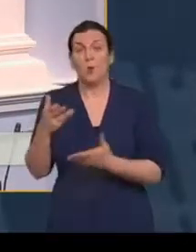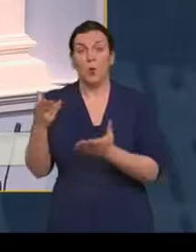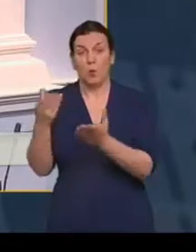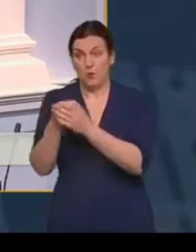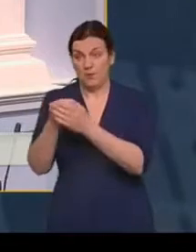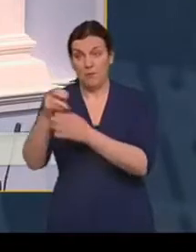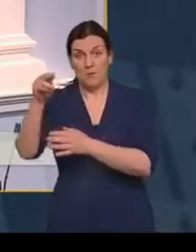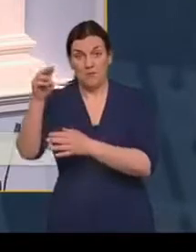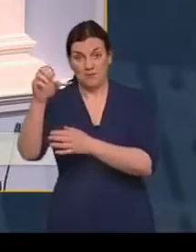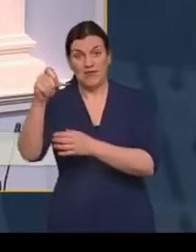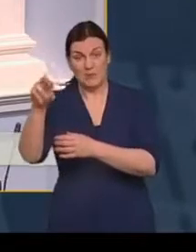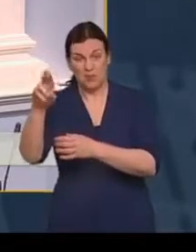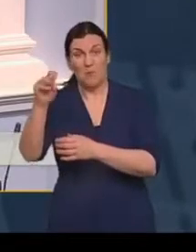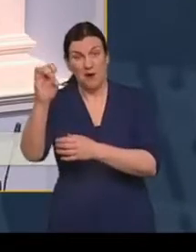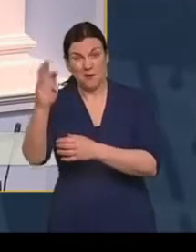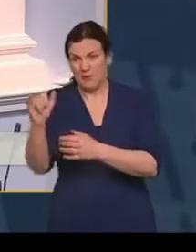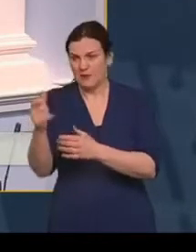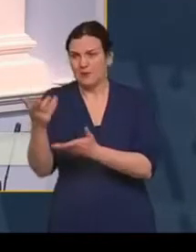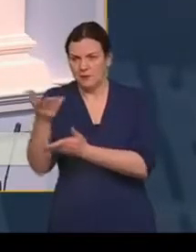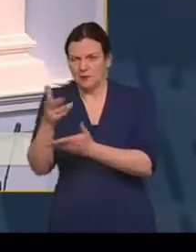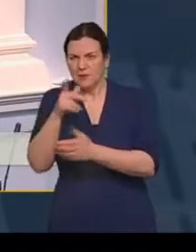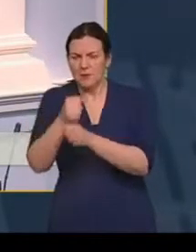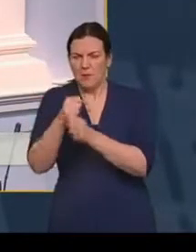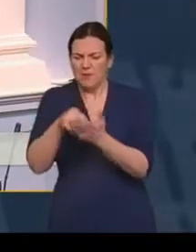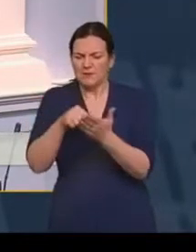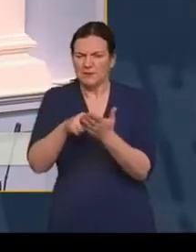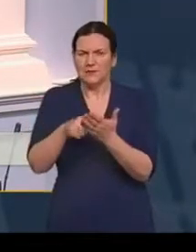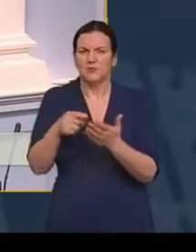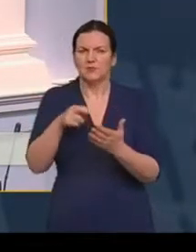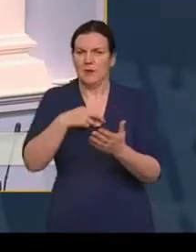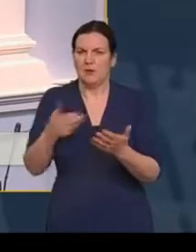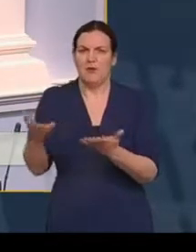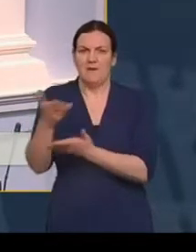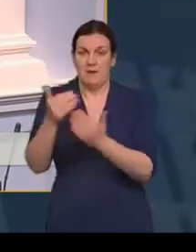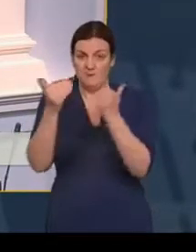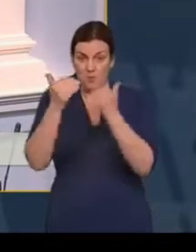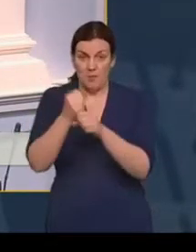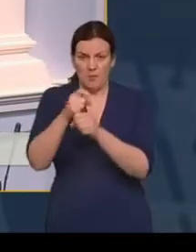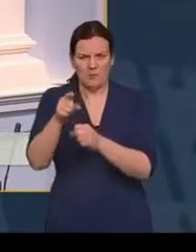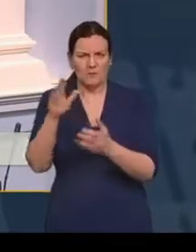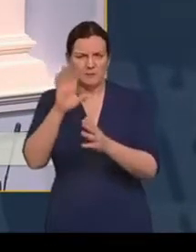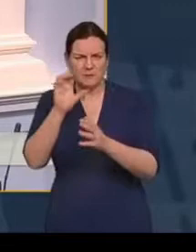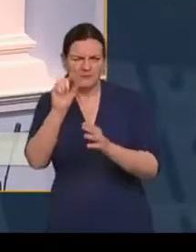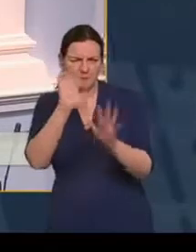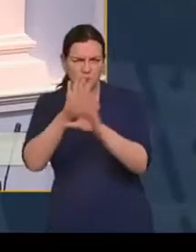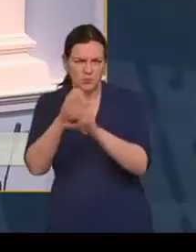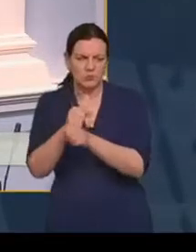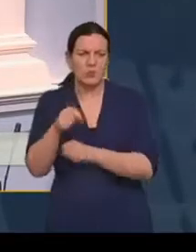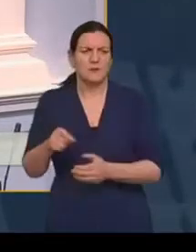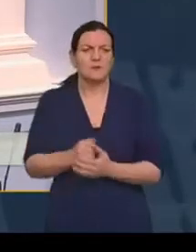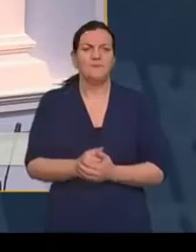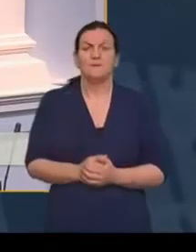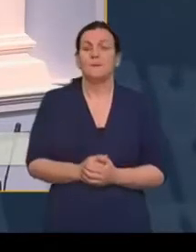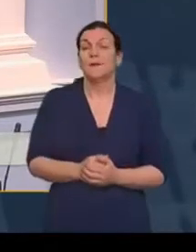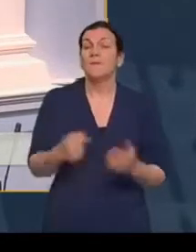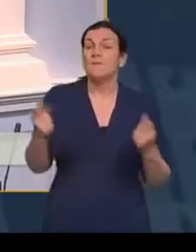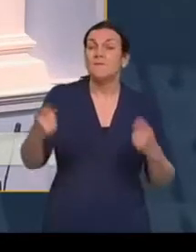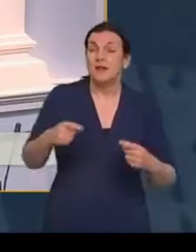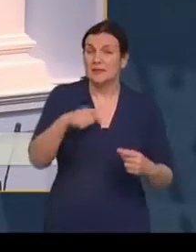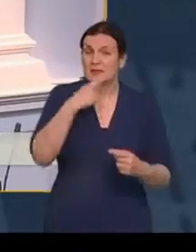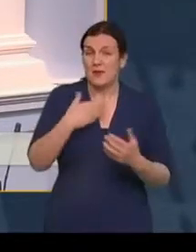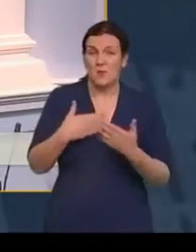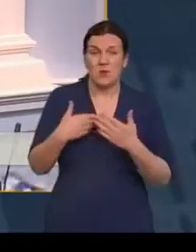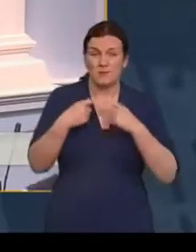in contact with Senator Mark Daly on this particular issue. So I just inform you in relation to this situation. Can I finally say,